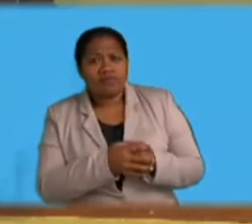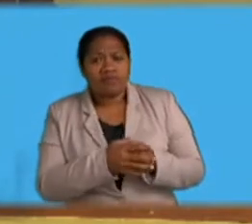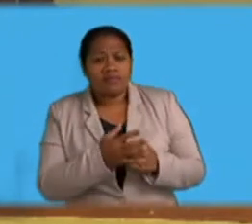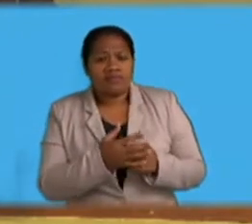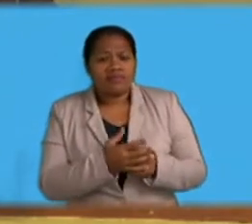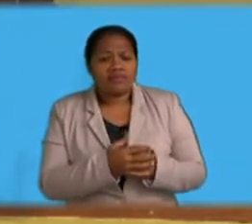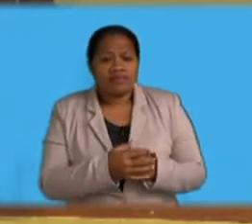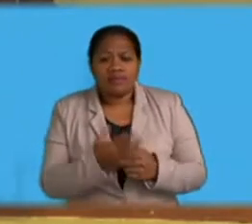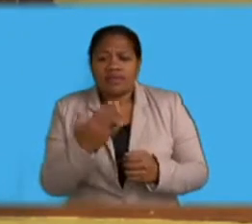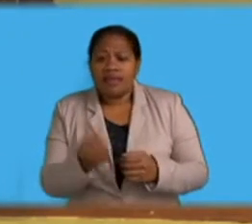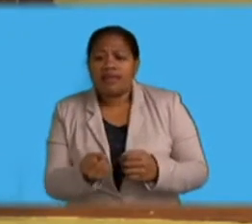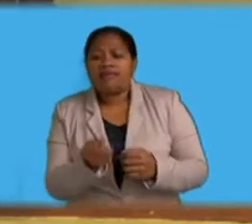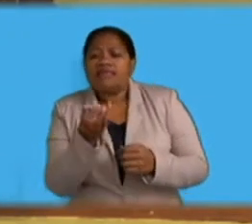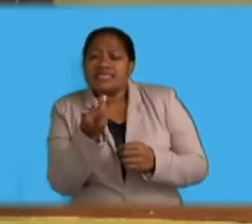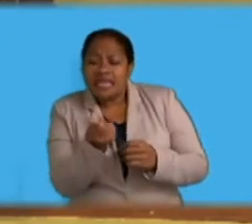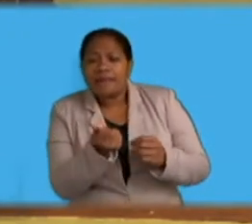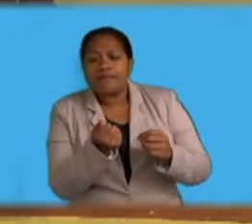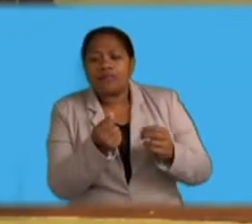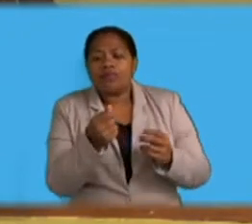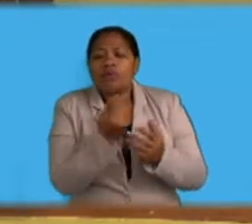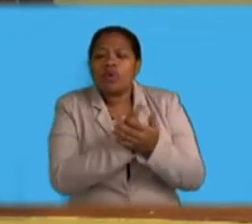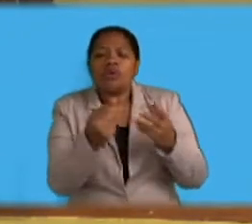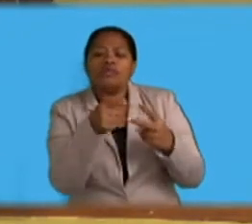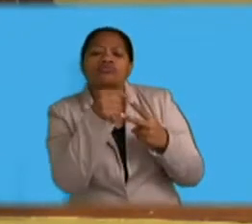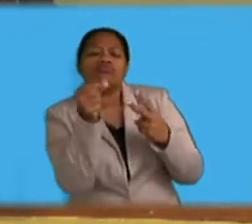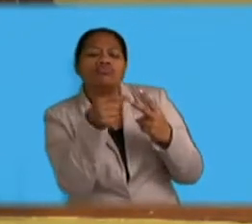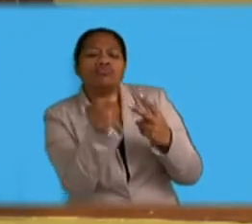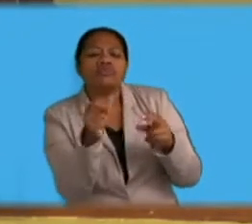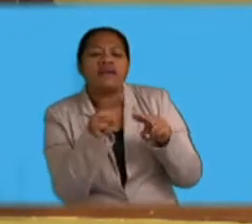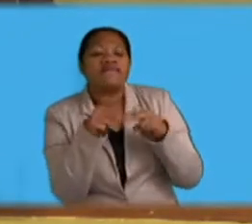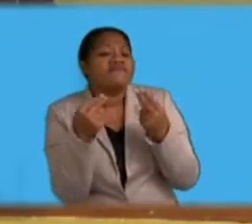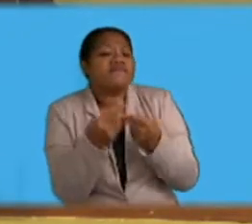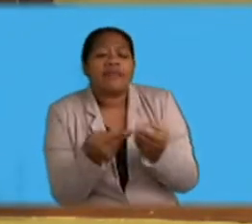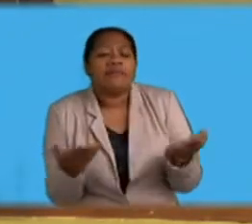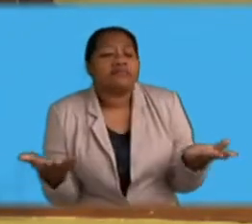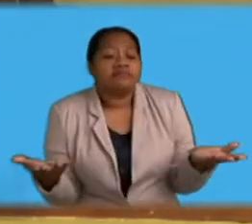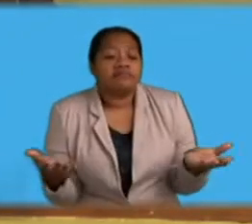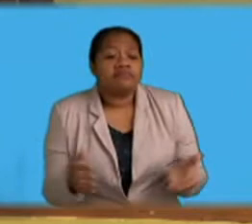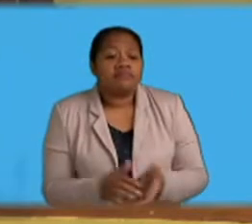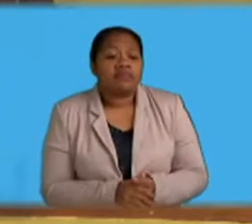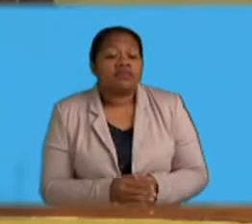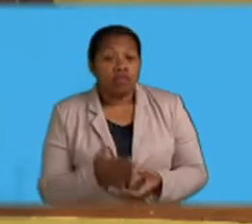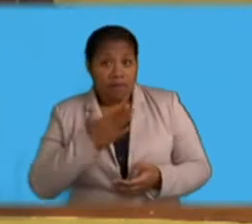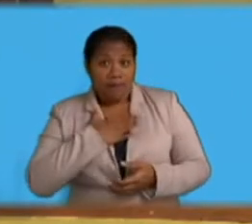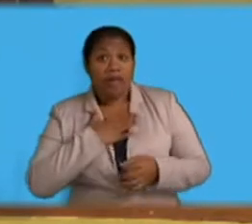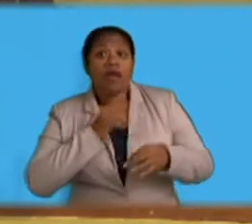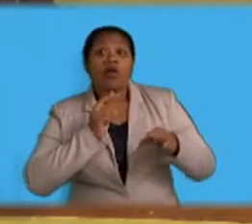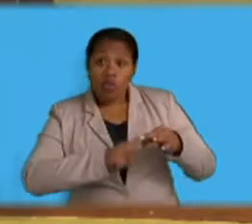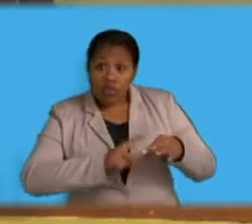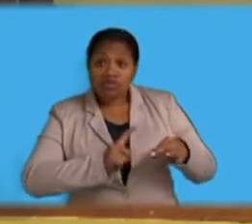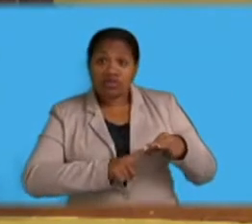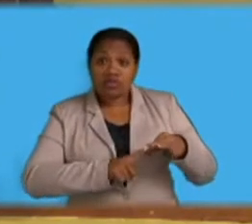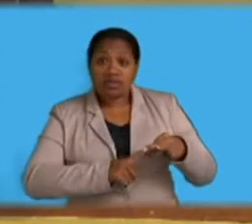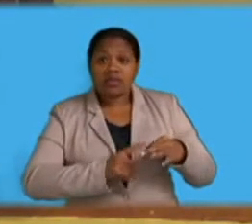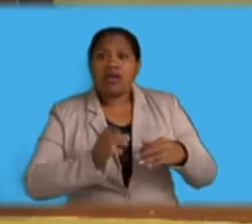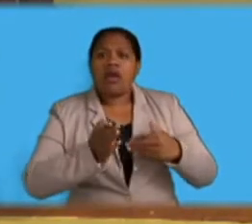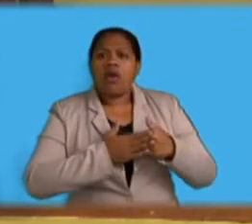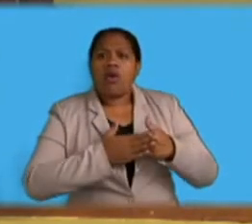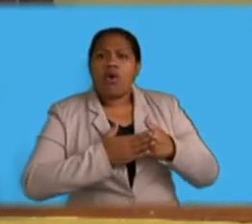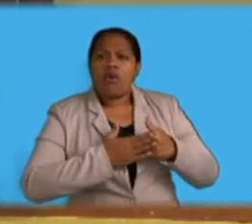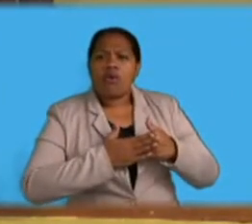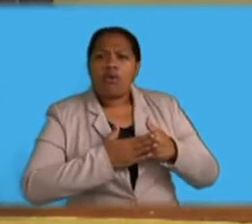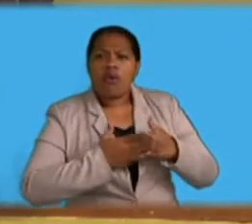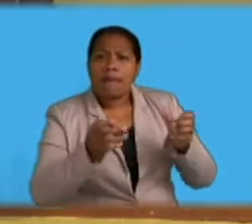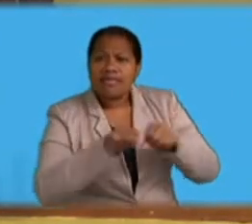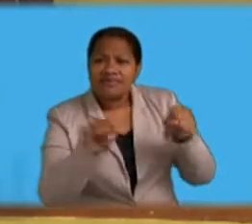nepotism in different ministries because of the open merit system. So my question was whether the open merit system